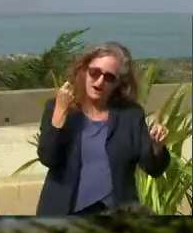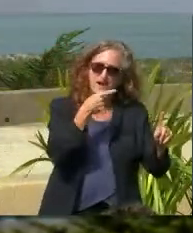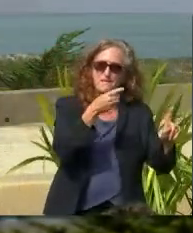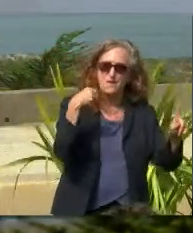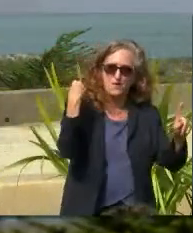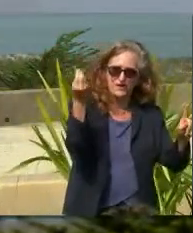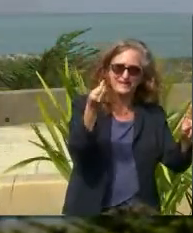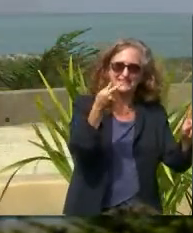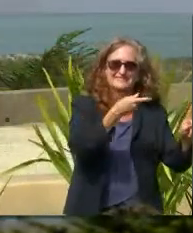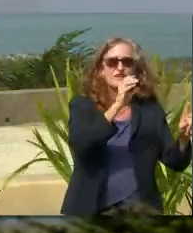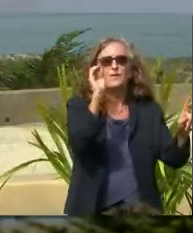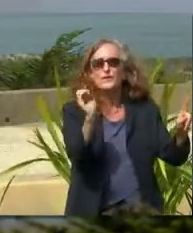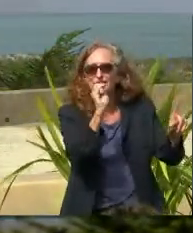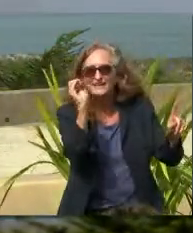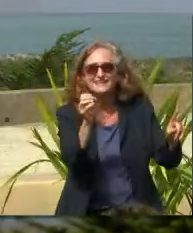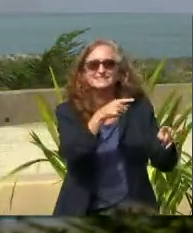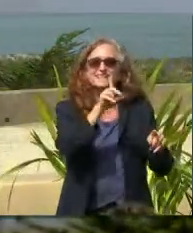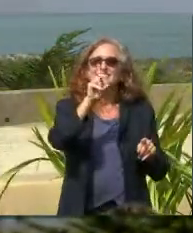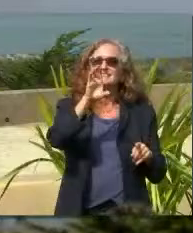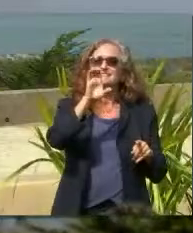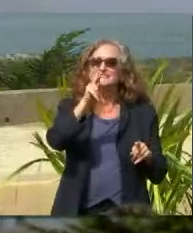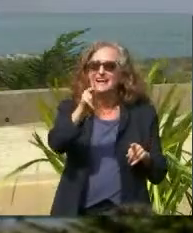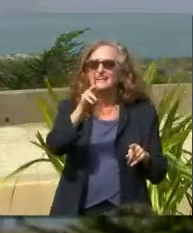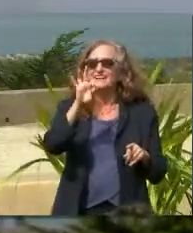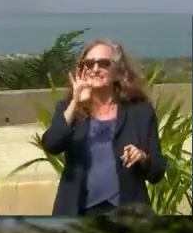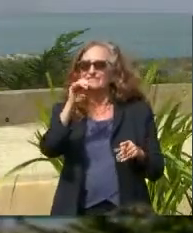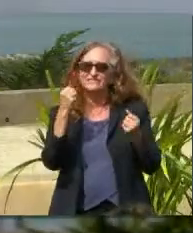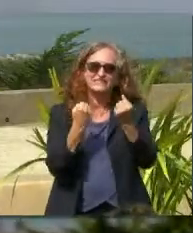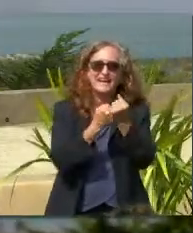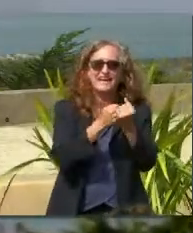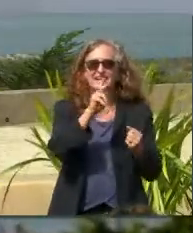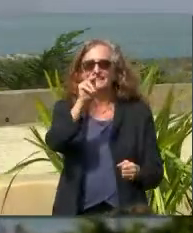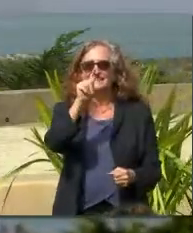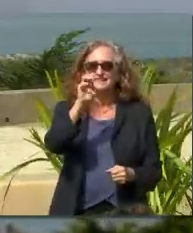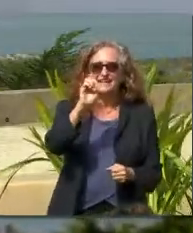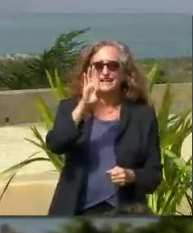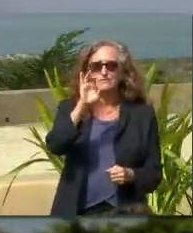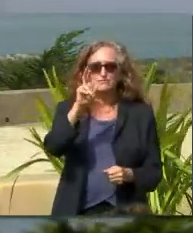great Oregon Duck and Beaver fan. Governor Kate Brown has done great work.